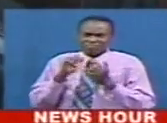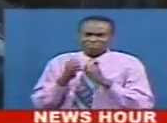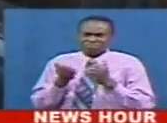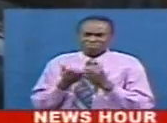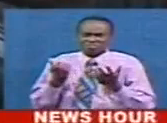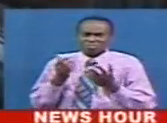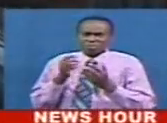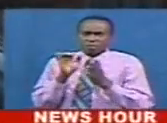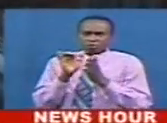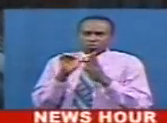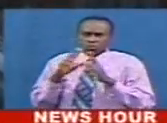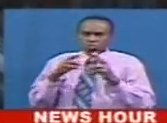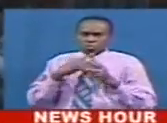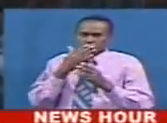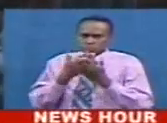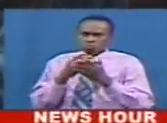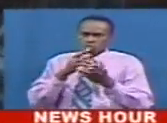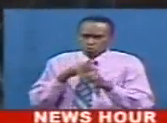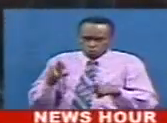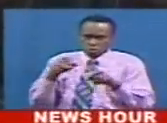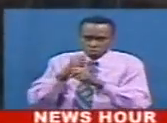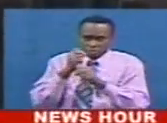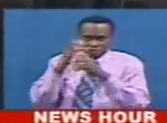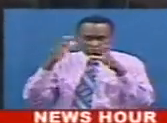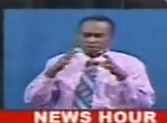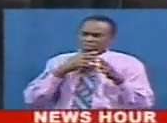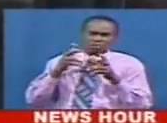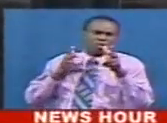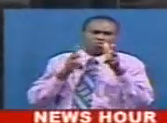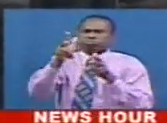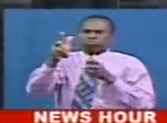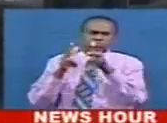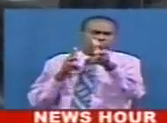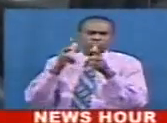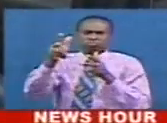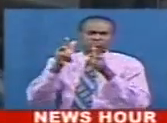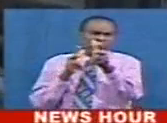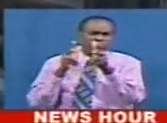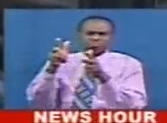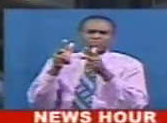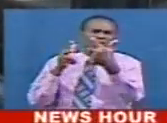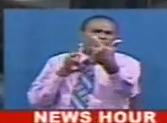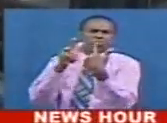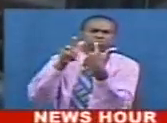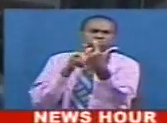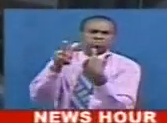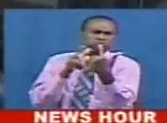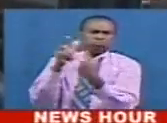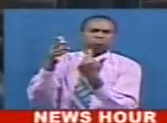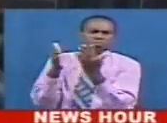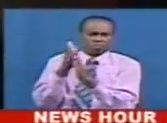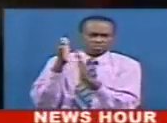a ban a bassa. It is a quiet, the other boy, papa, a man somewhere, and in Kanka, and another pass